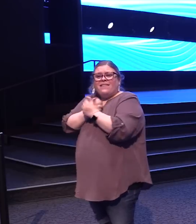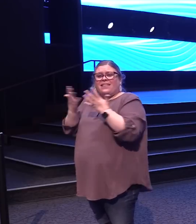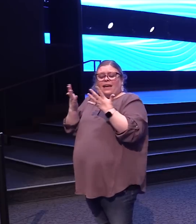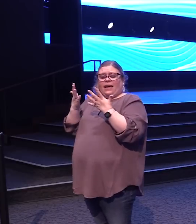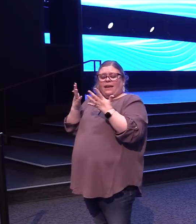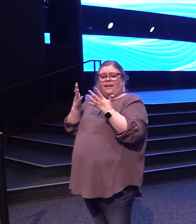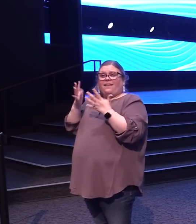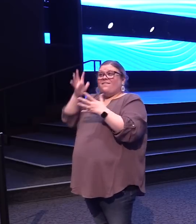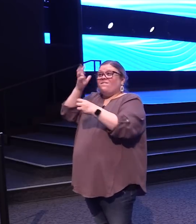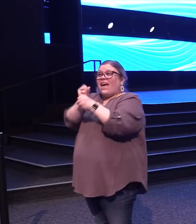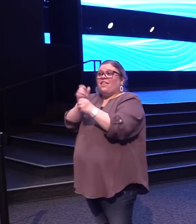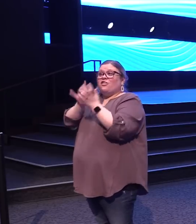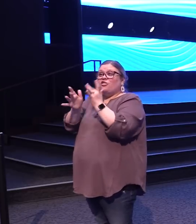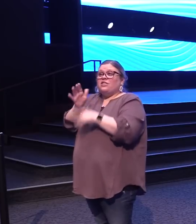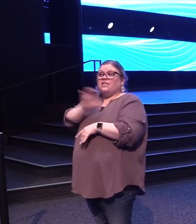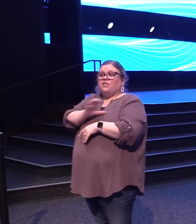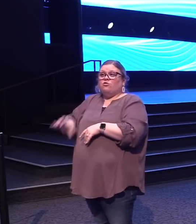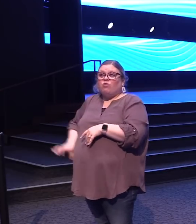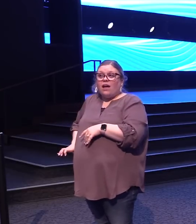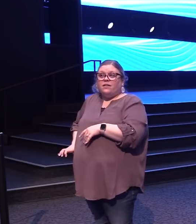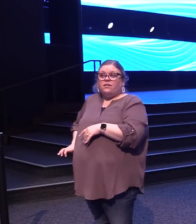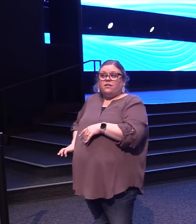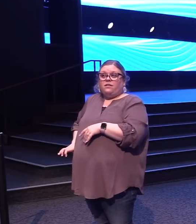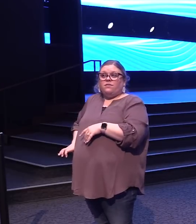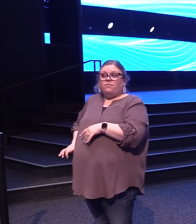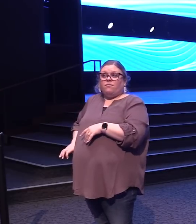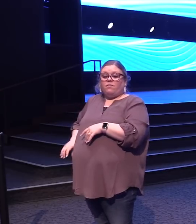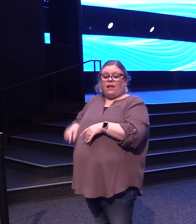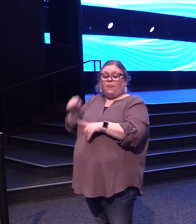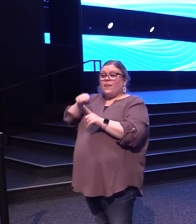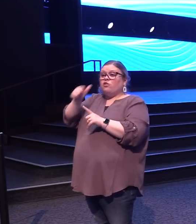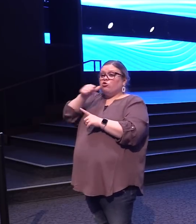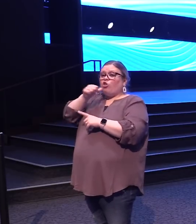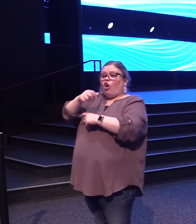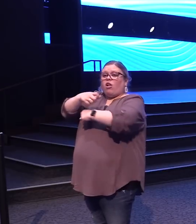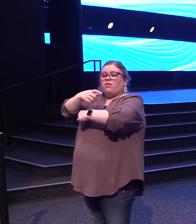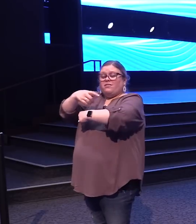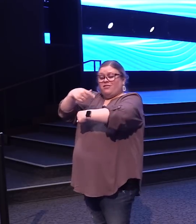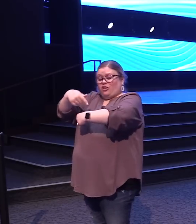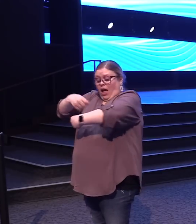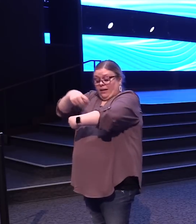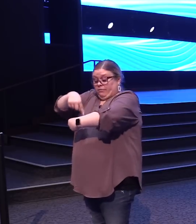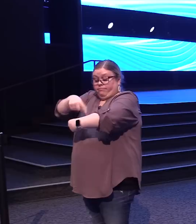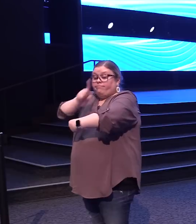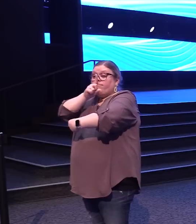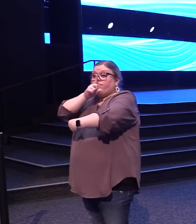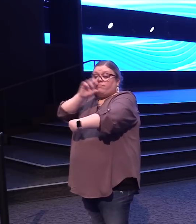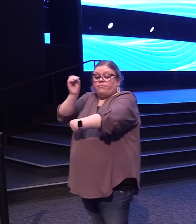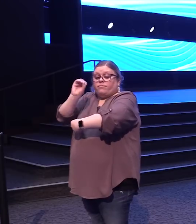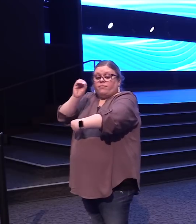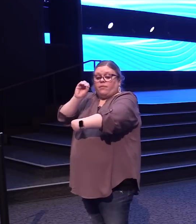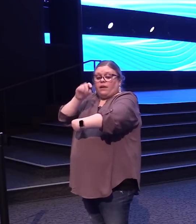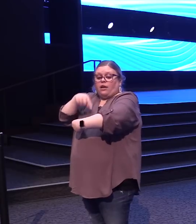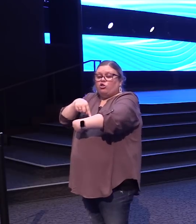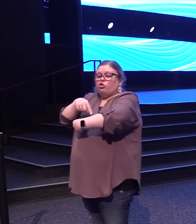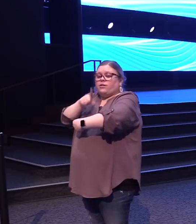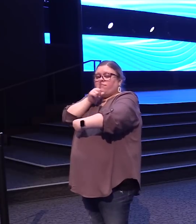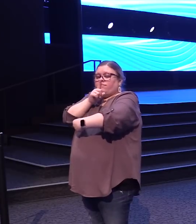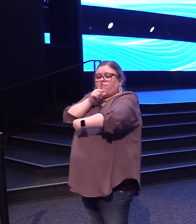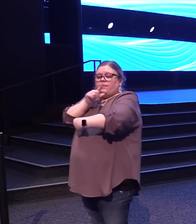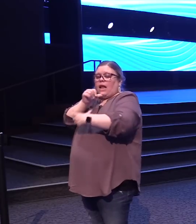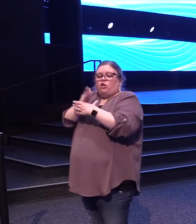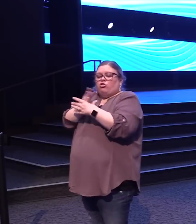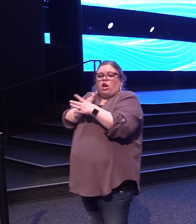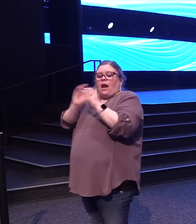that is found in faith in Jesus Christ. And this girl listened. She didn't really say much. She didn't want to say what was going on or